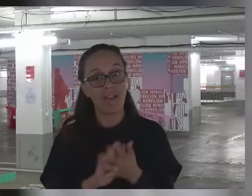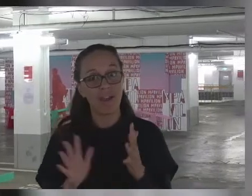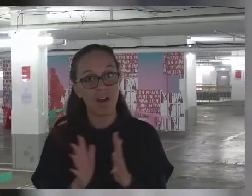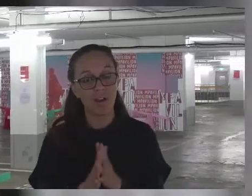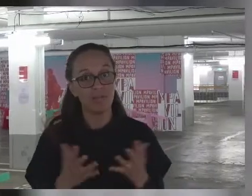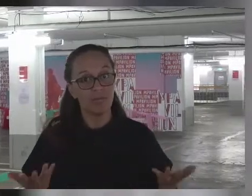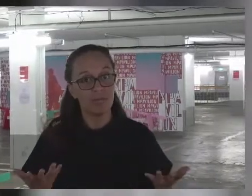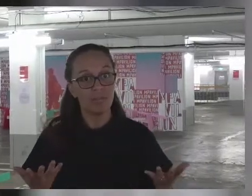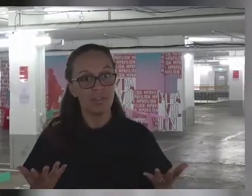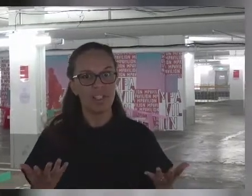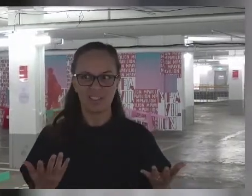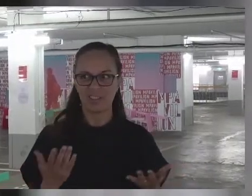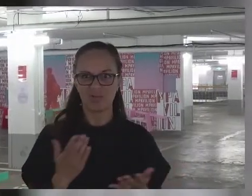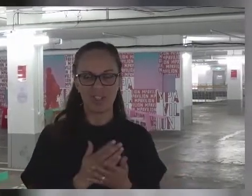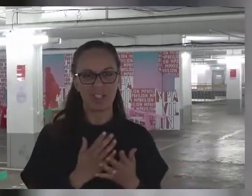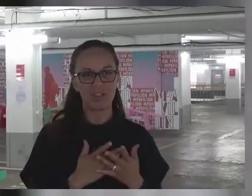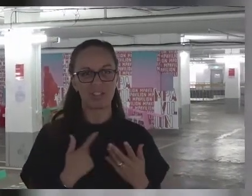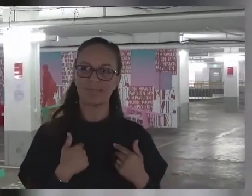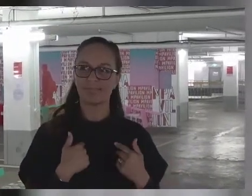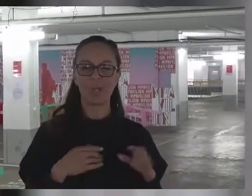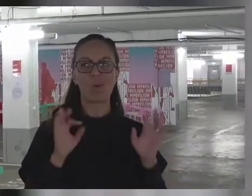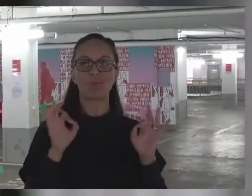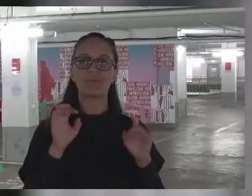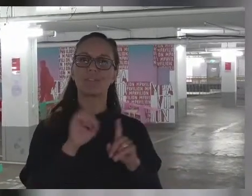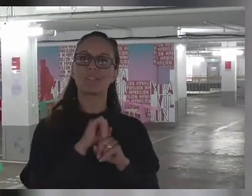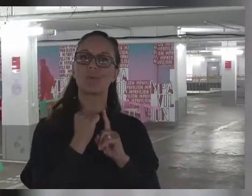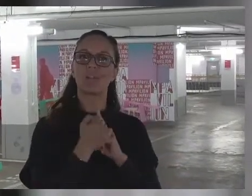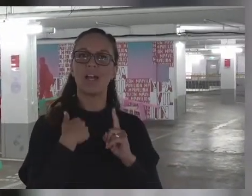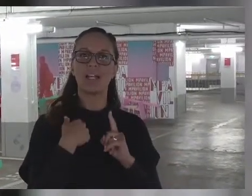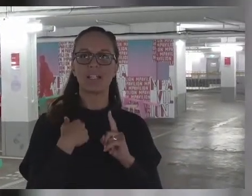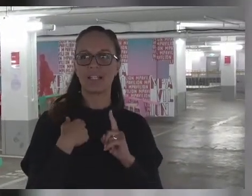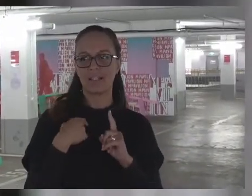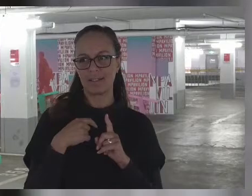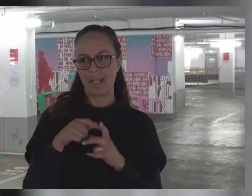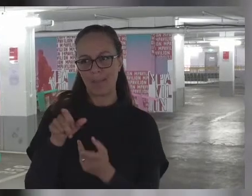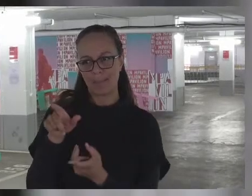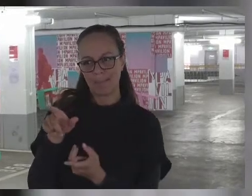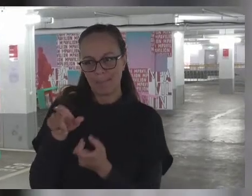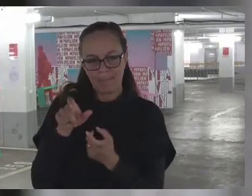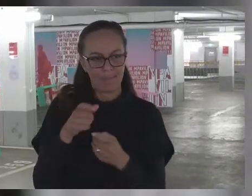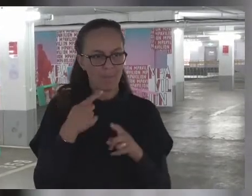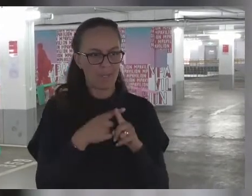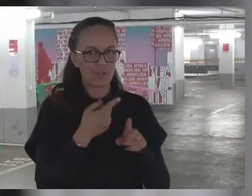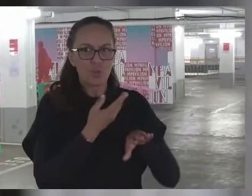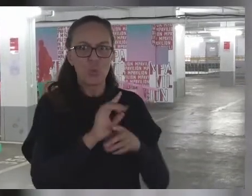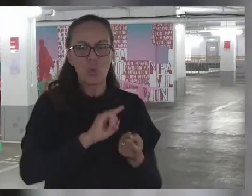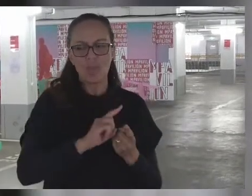the perfect storm to be able to blend and bring new things in, really. And